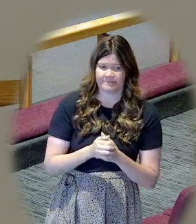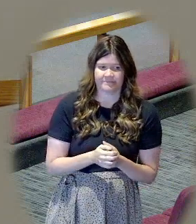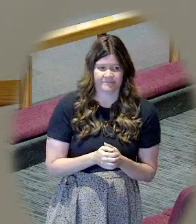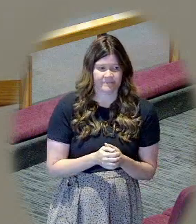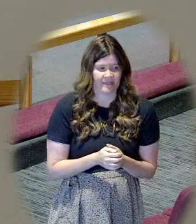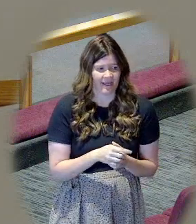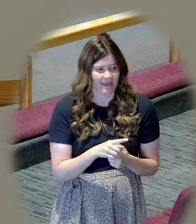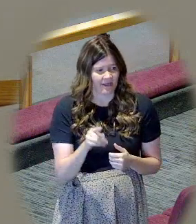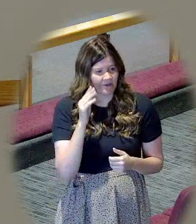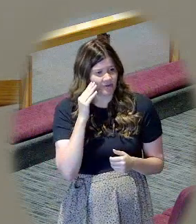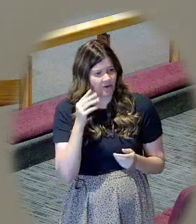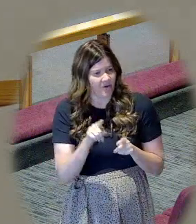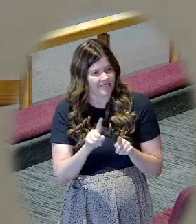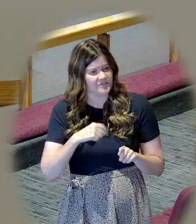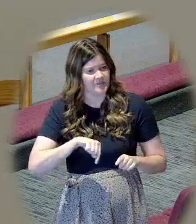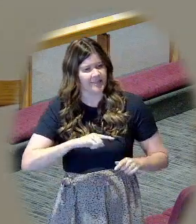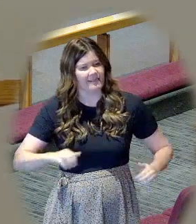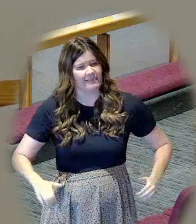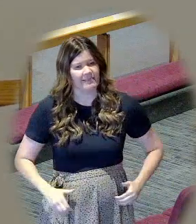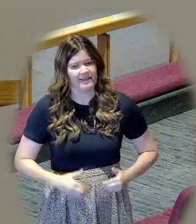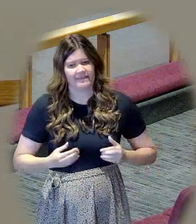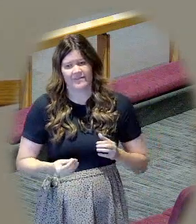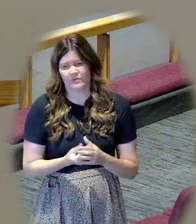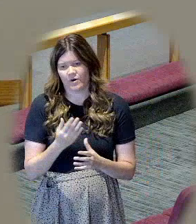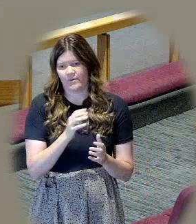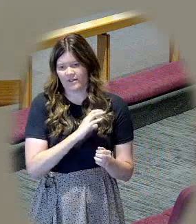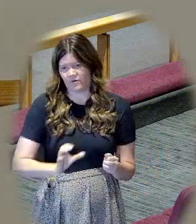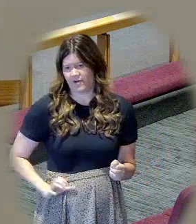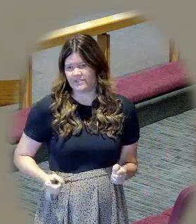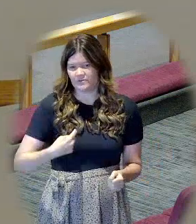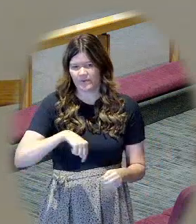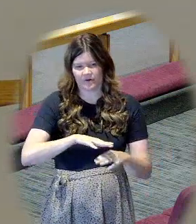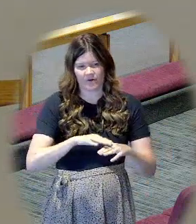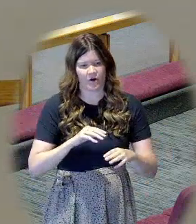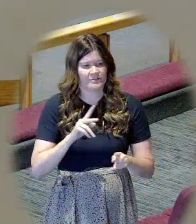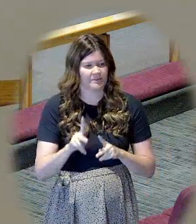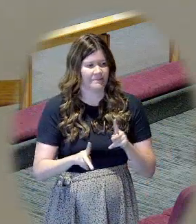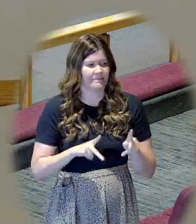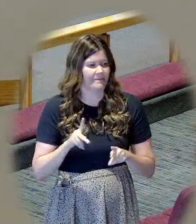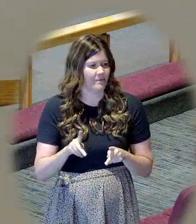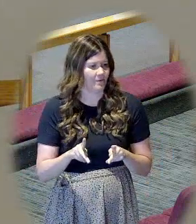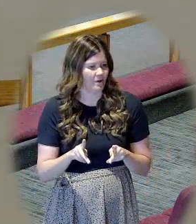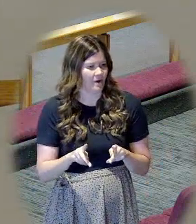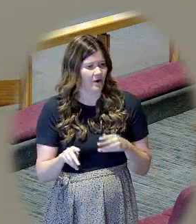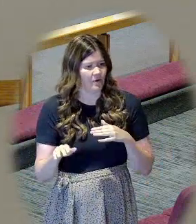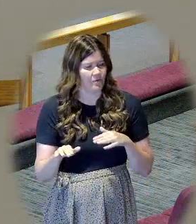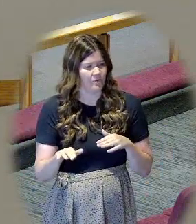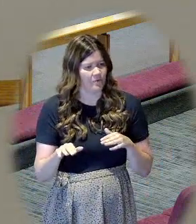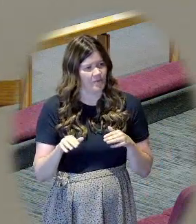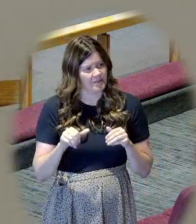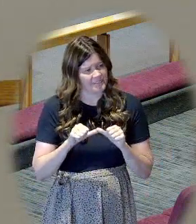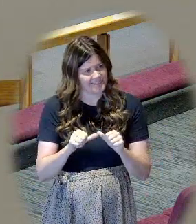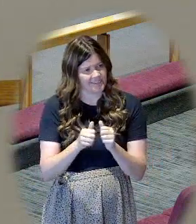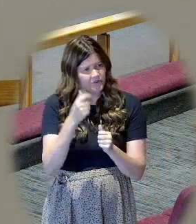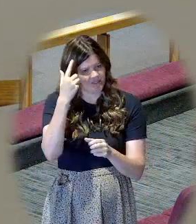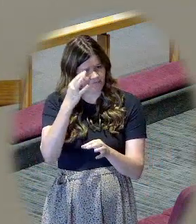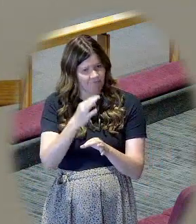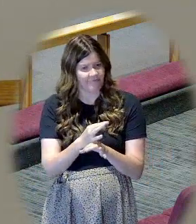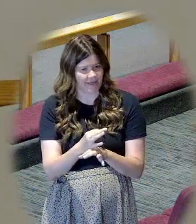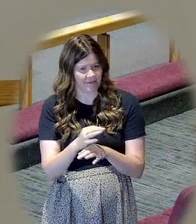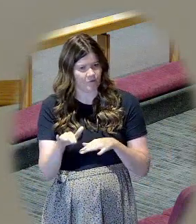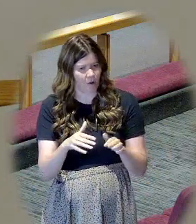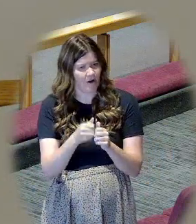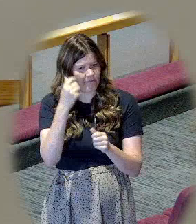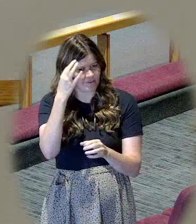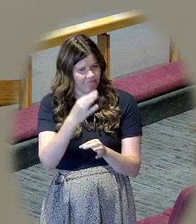You know, as we live and grow in Christ, we are called to be people who walk by faith. And the reality is that we are better